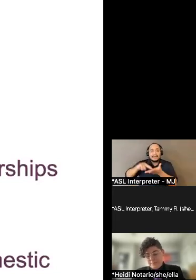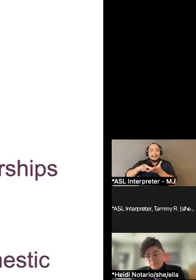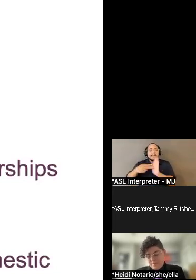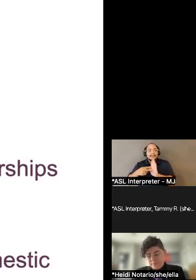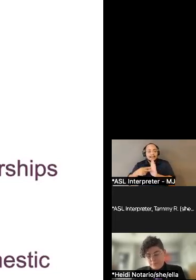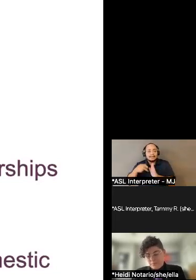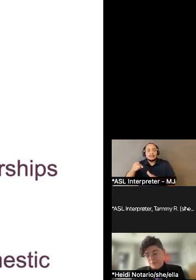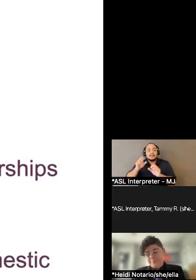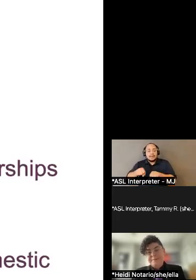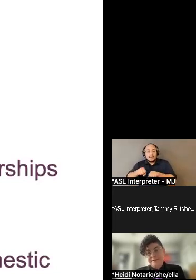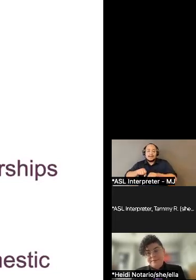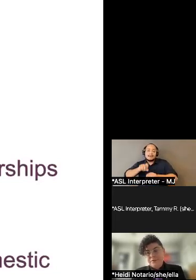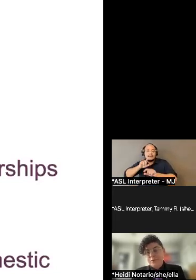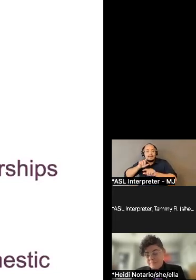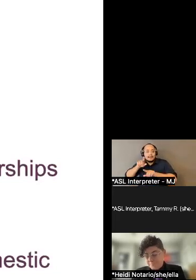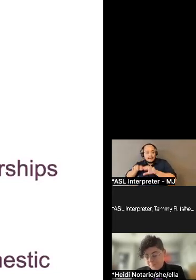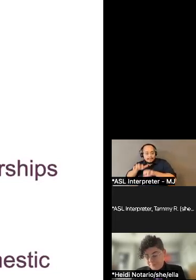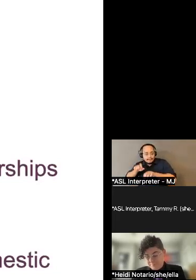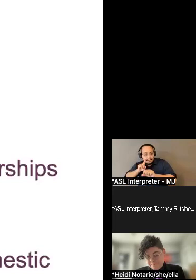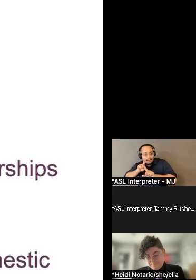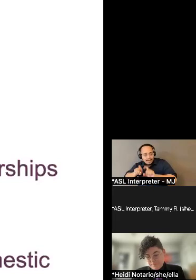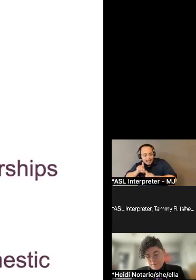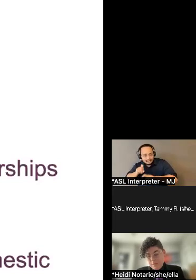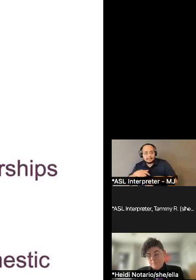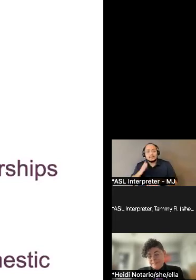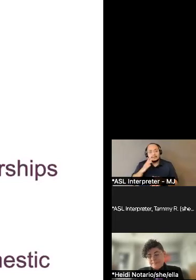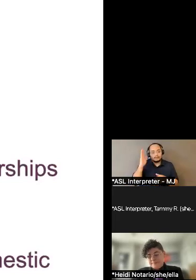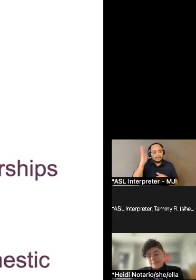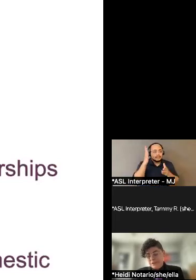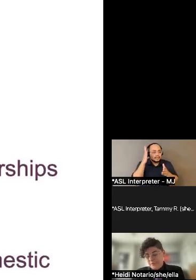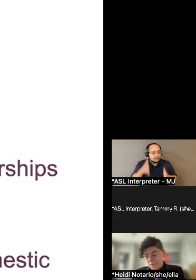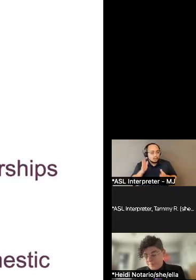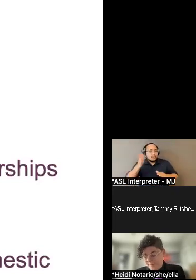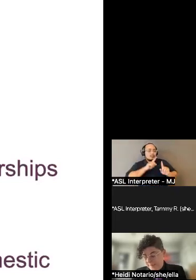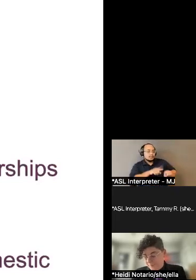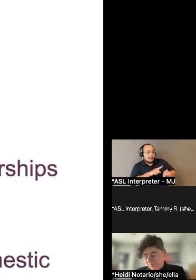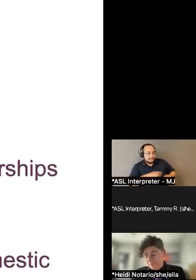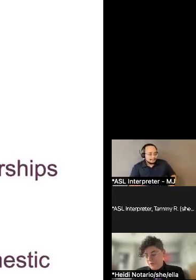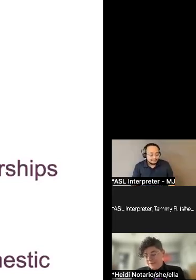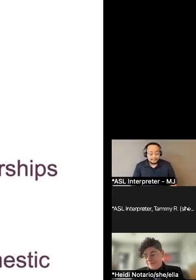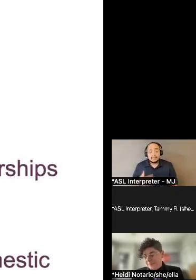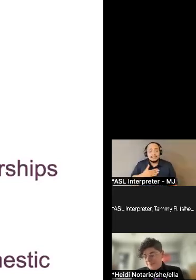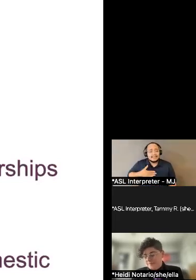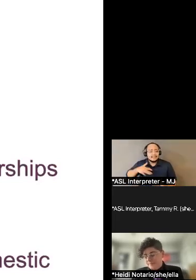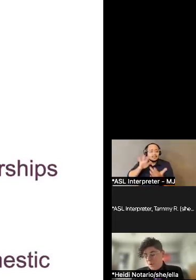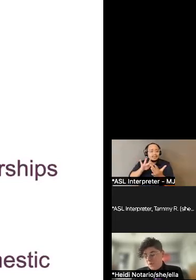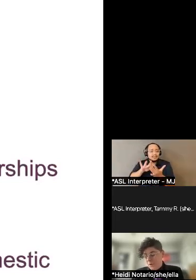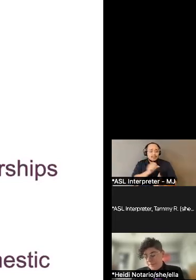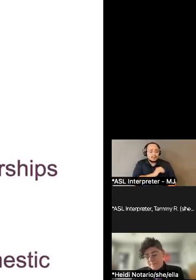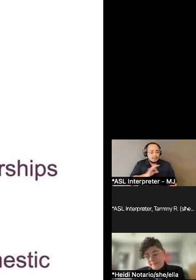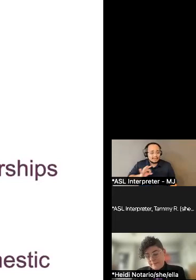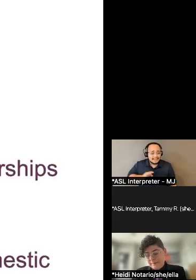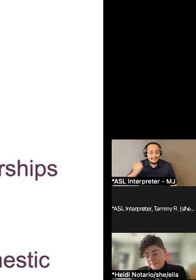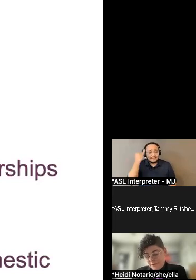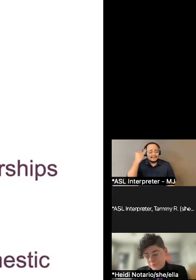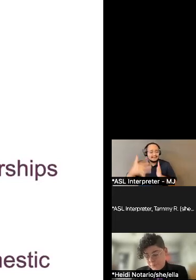to enter questions for the presenters to respond. Please reach out to our staff if you are experiencing